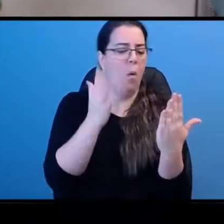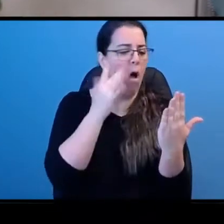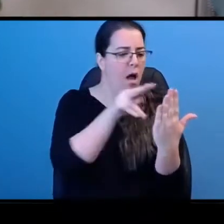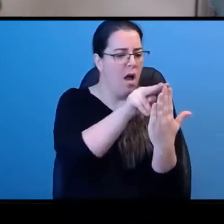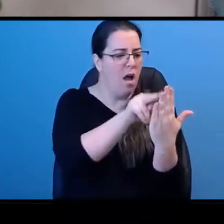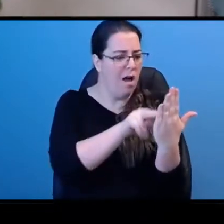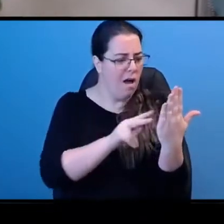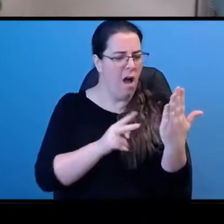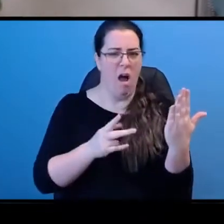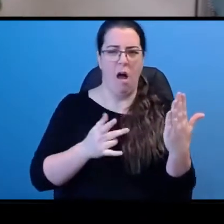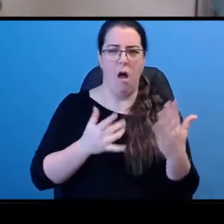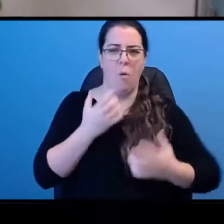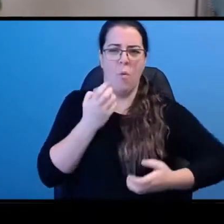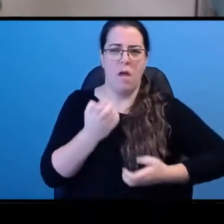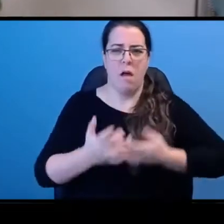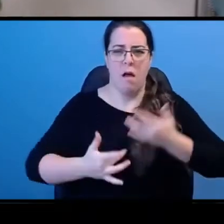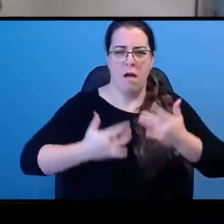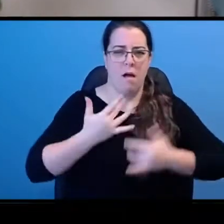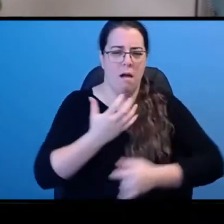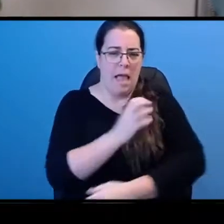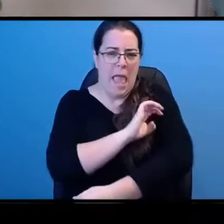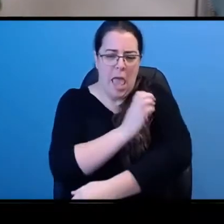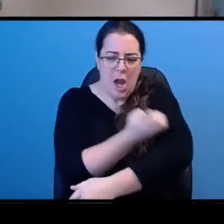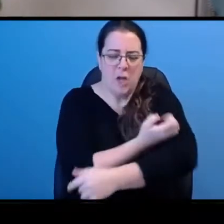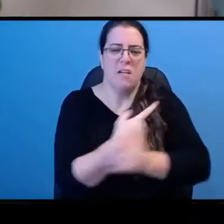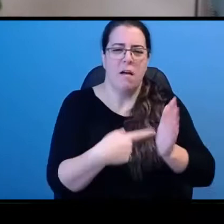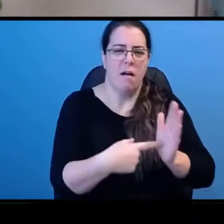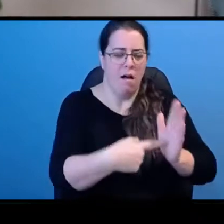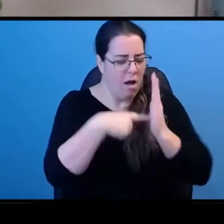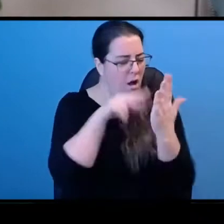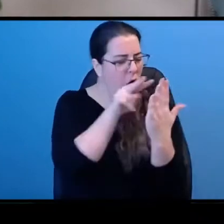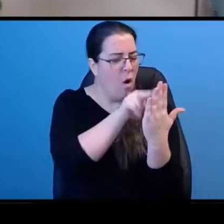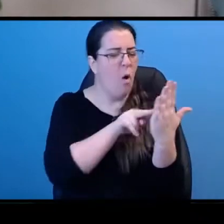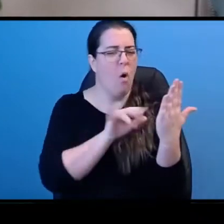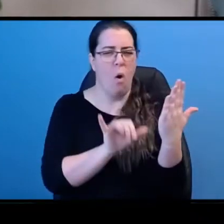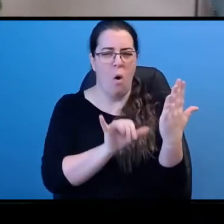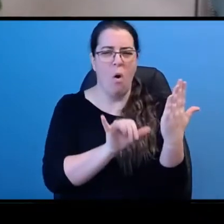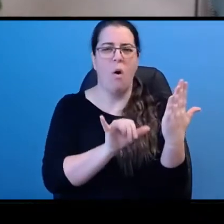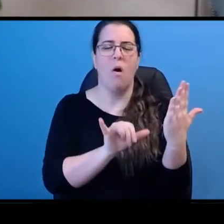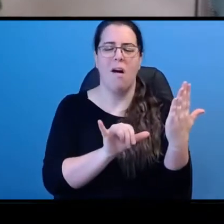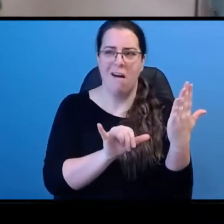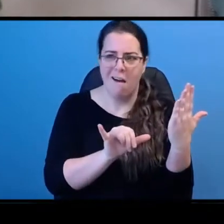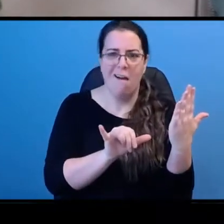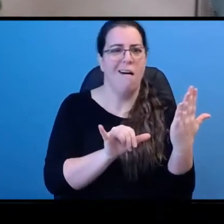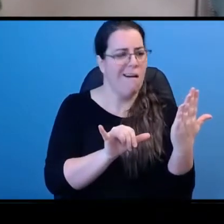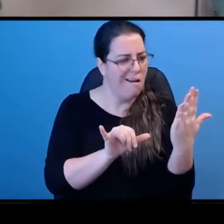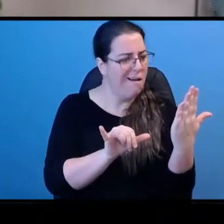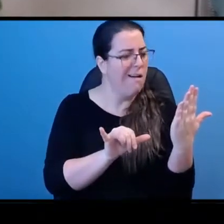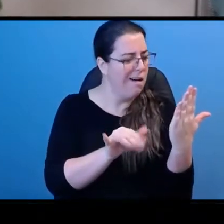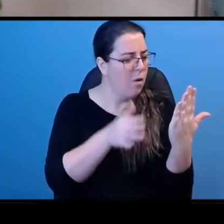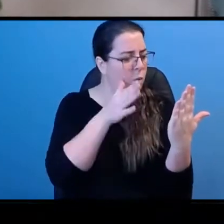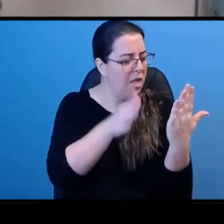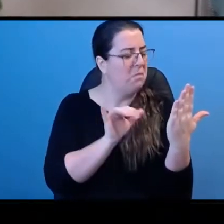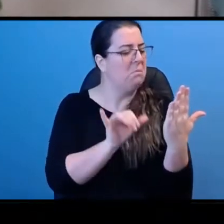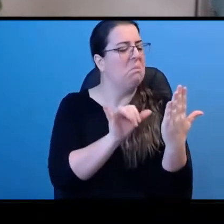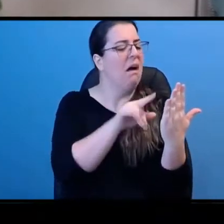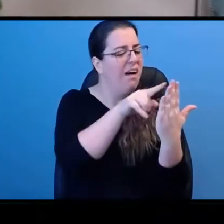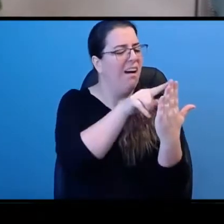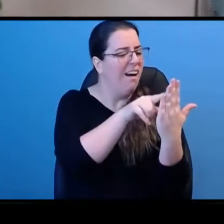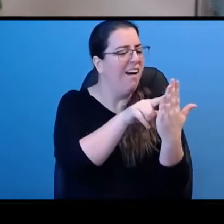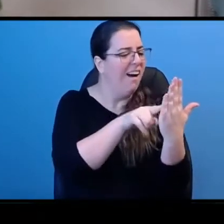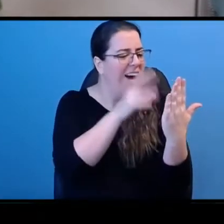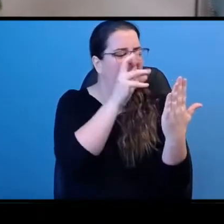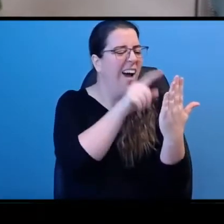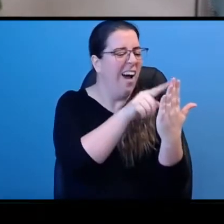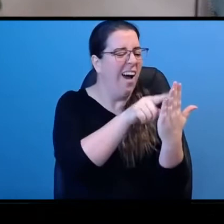from the first paragraph, it's going to get you through some of the other parts of the grant application that are a little less interesting,